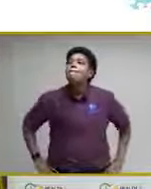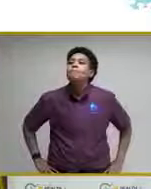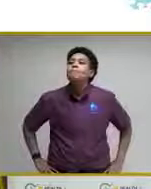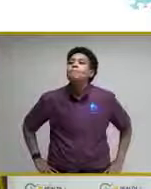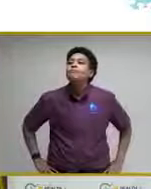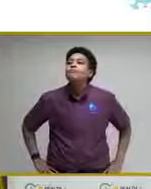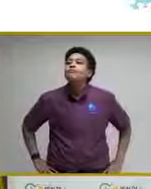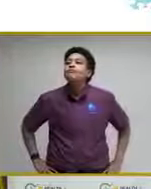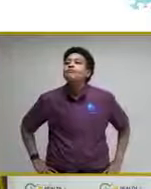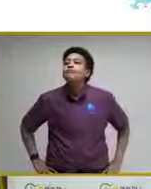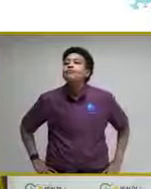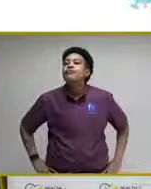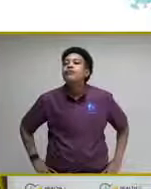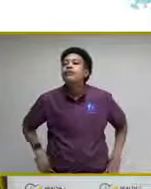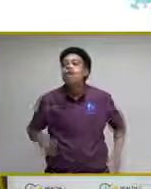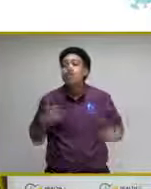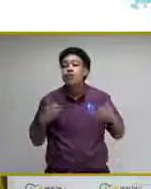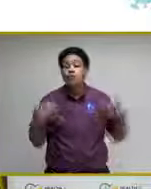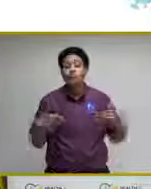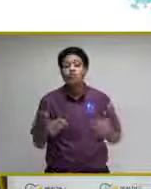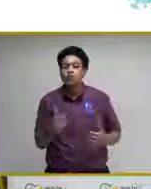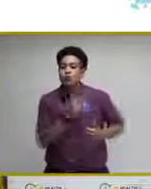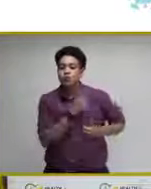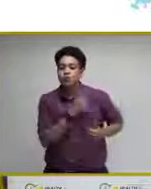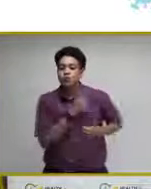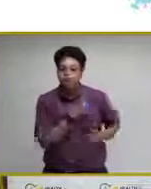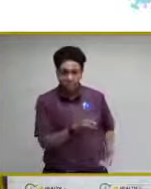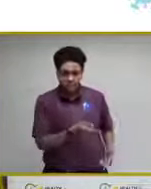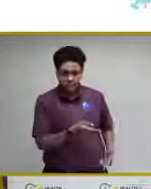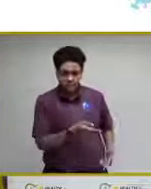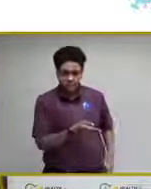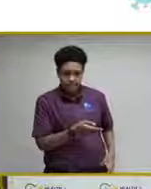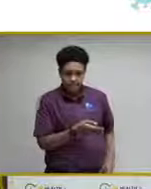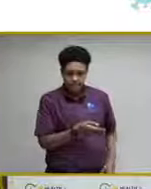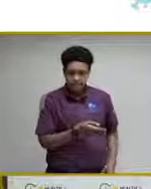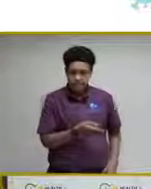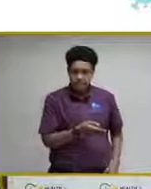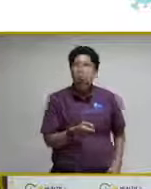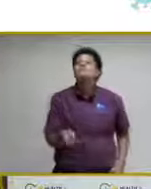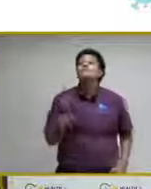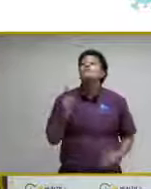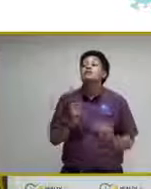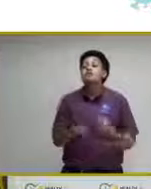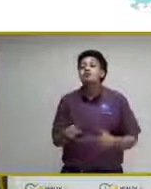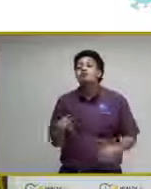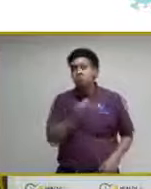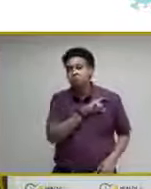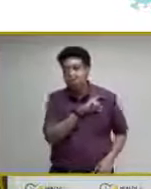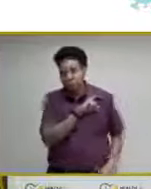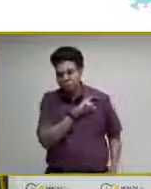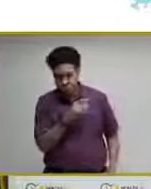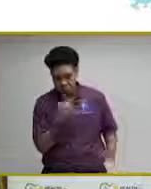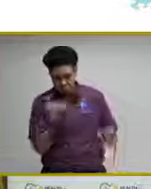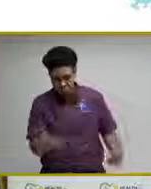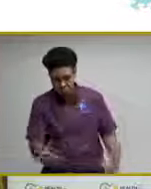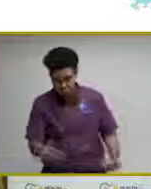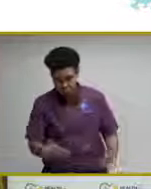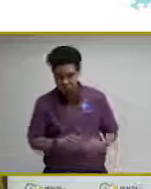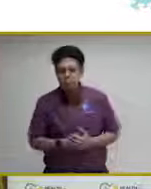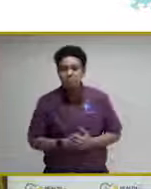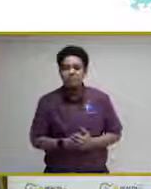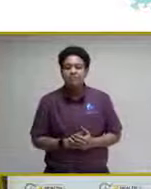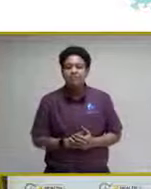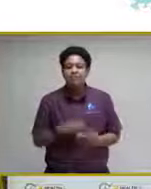then we move to the Jamaica Defense Force and the Jamaica Constabulary Force.